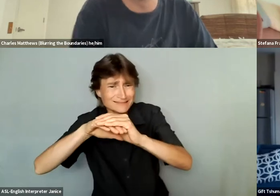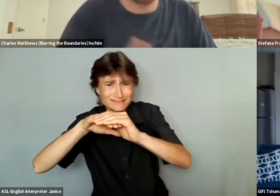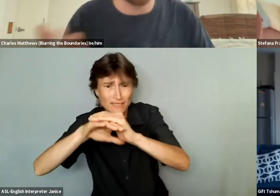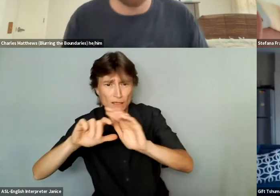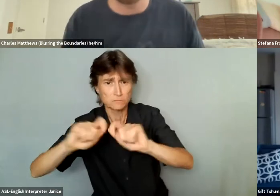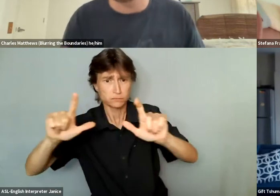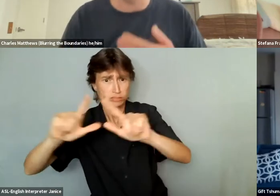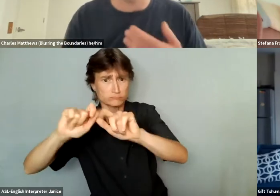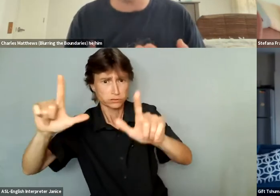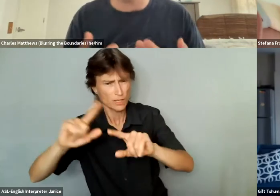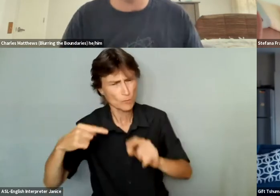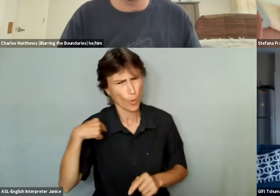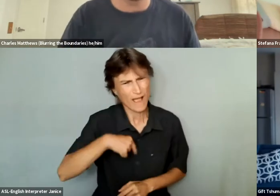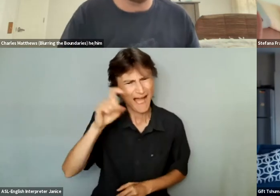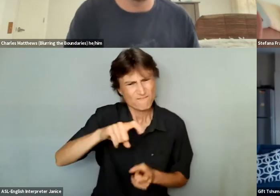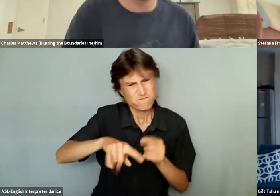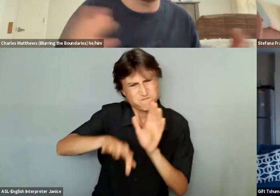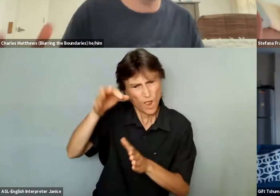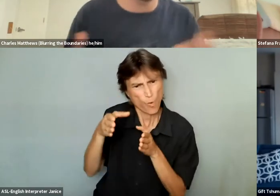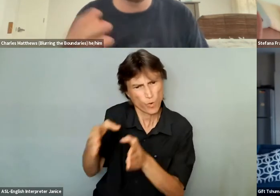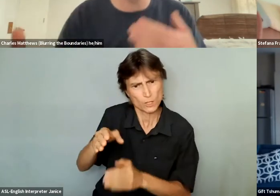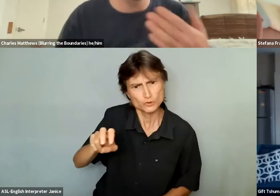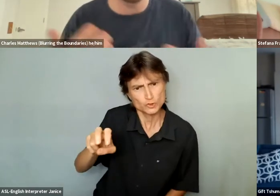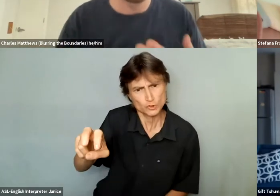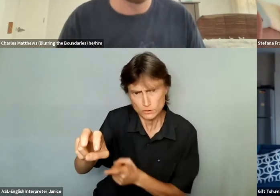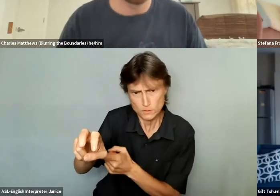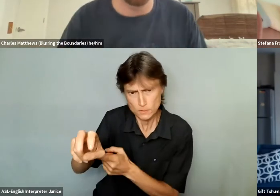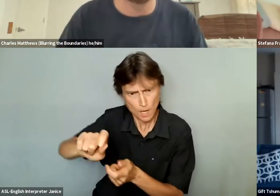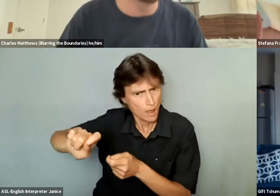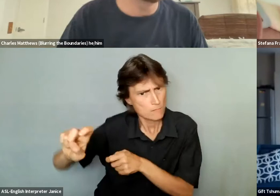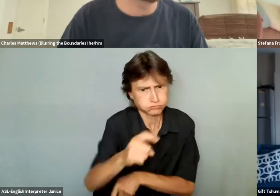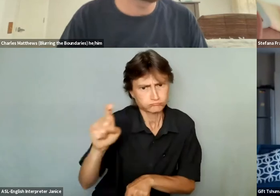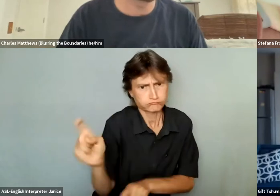But we're really keen to find out how we could get more deaf and disabled people.